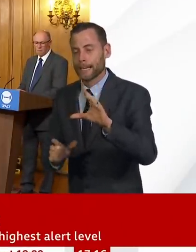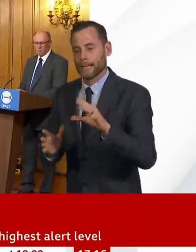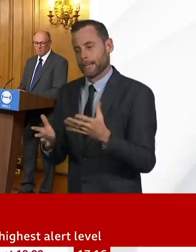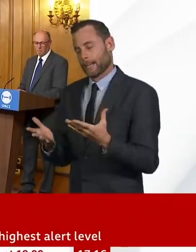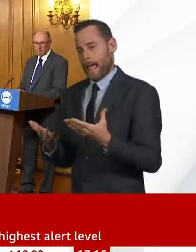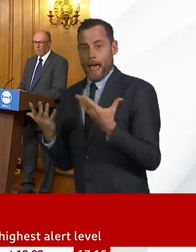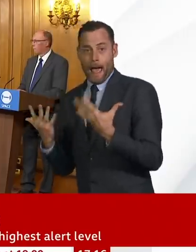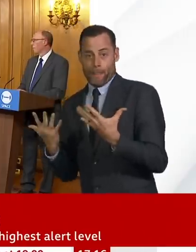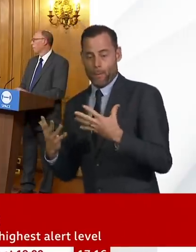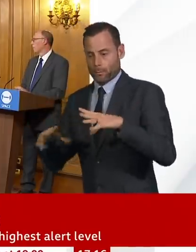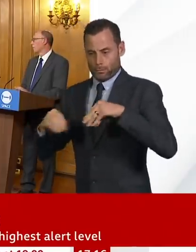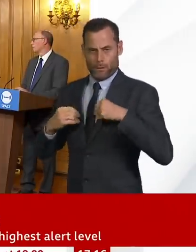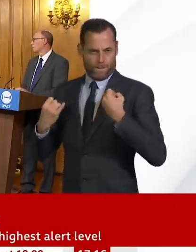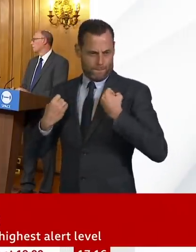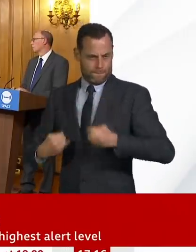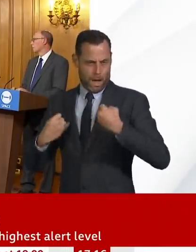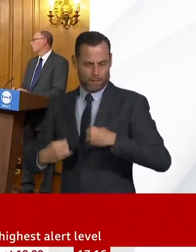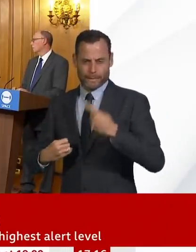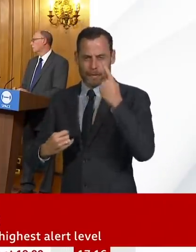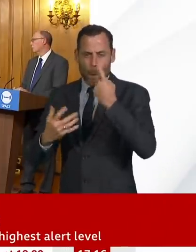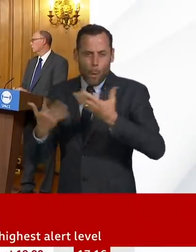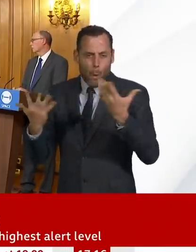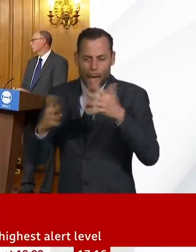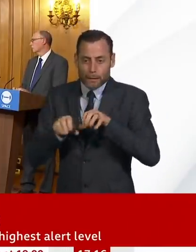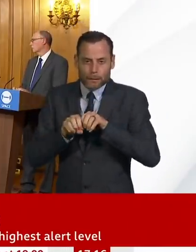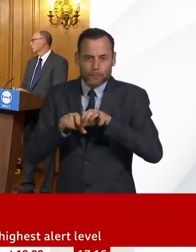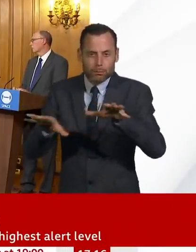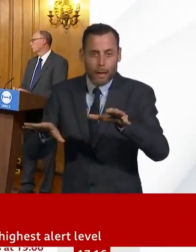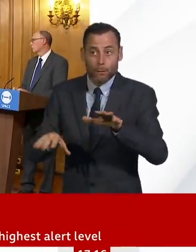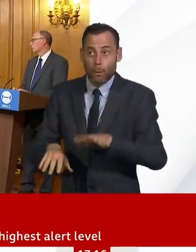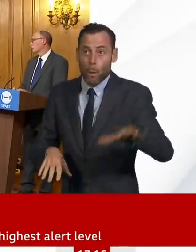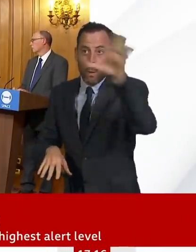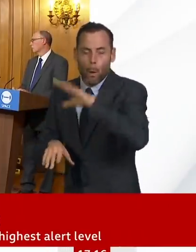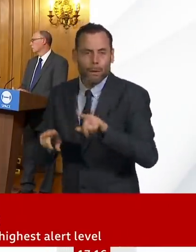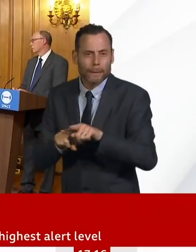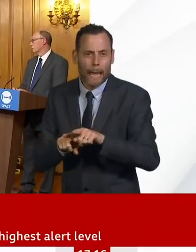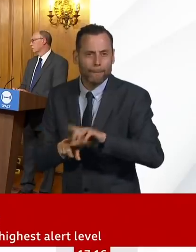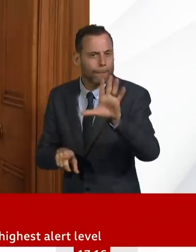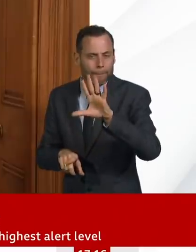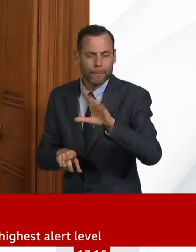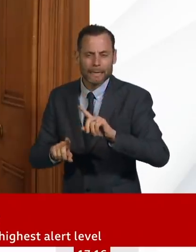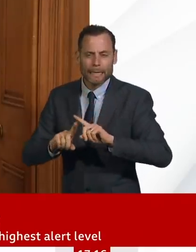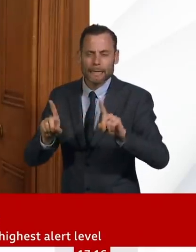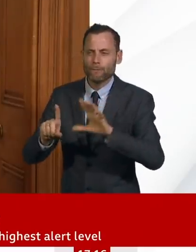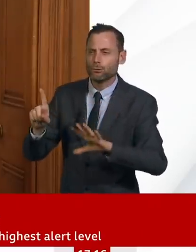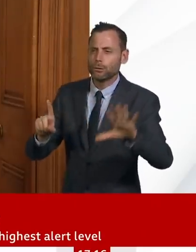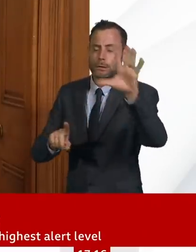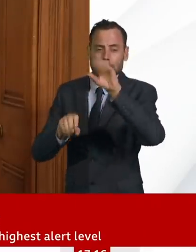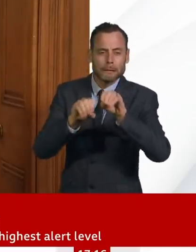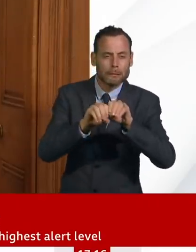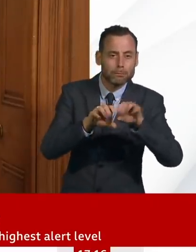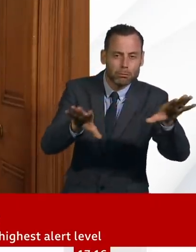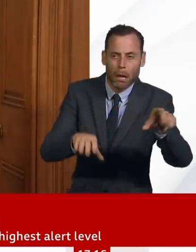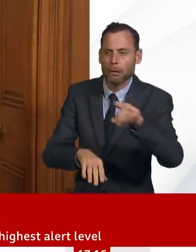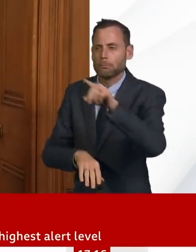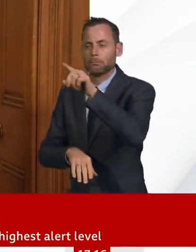distribution of the virus this time round is very uneven by comparison with March and April. And so the right response, as